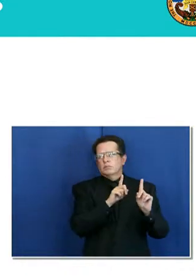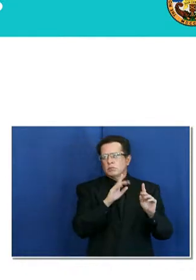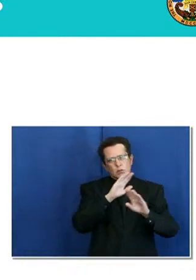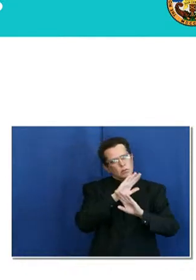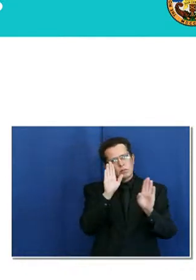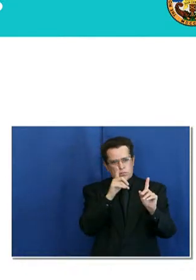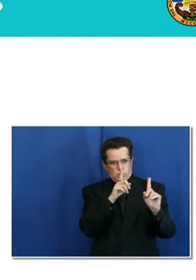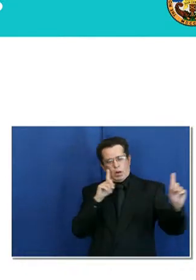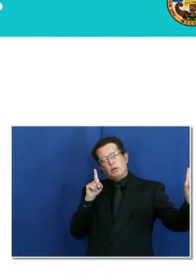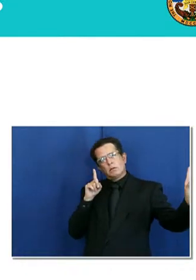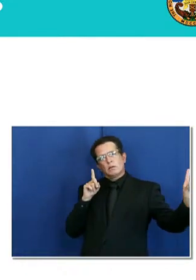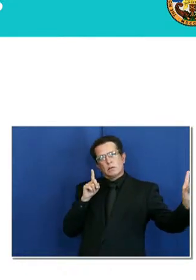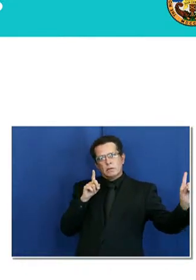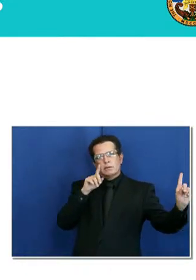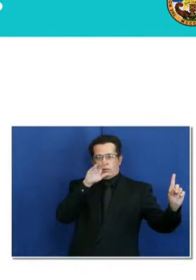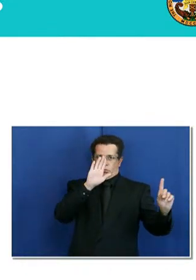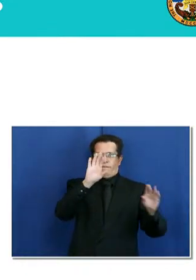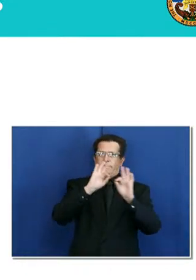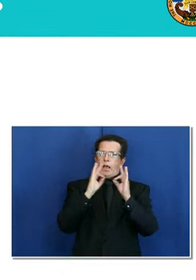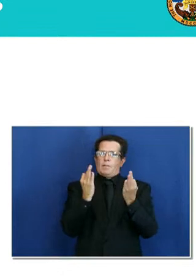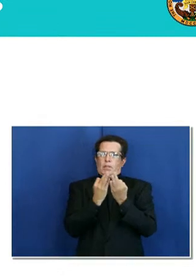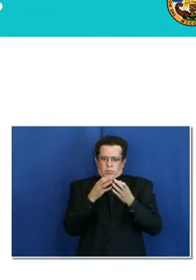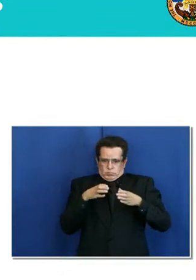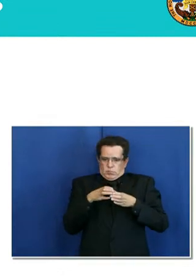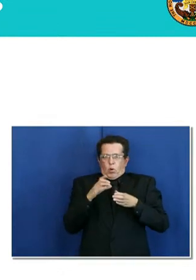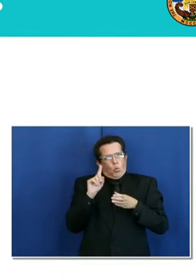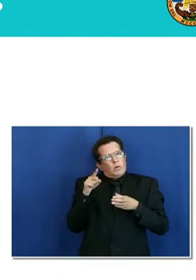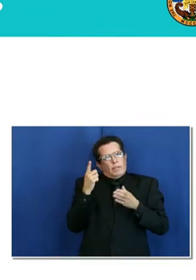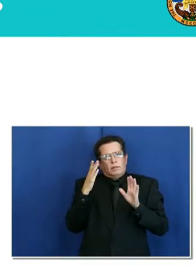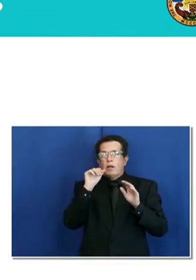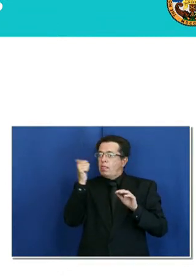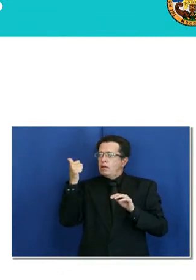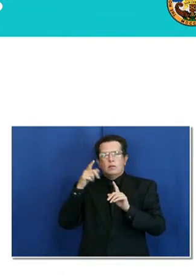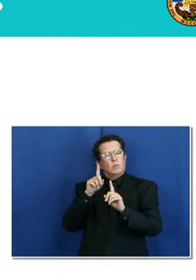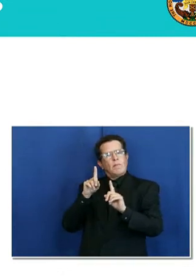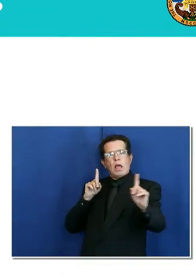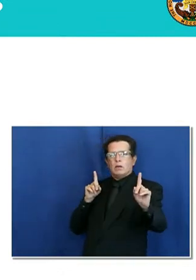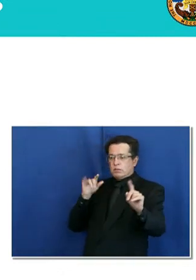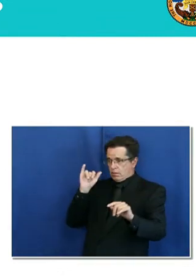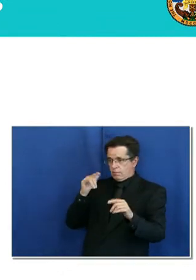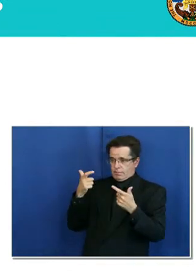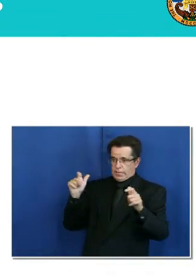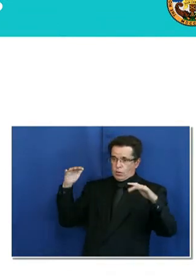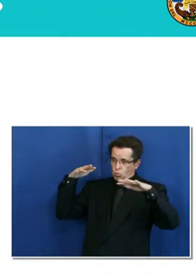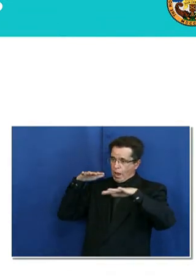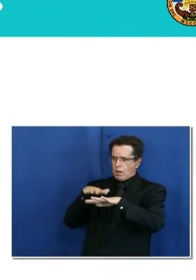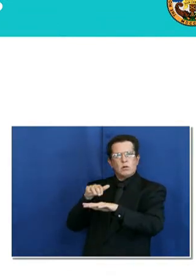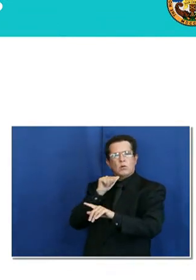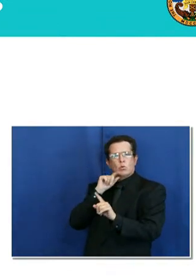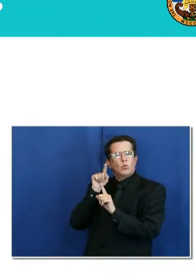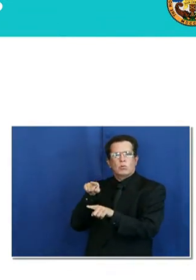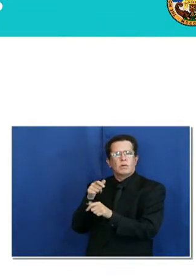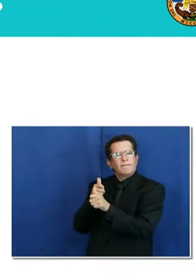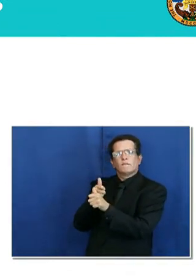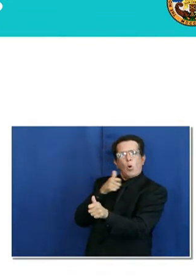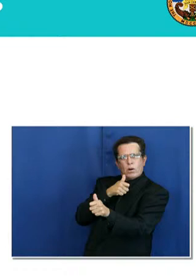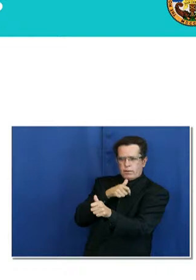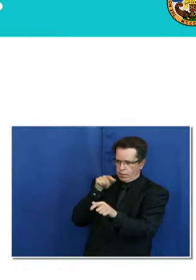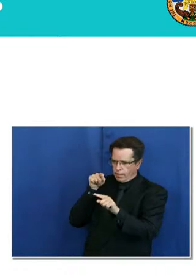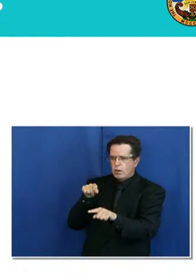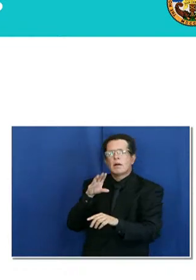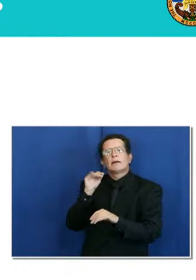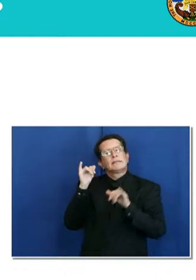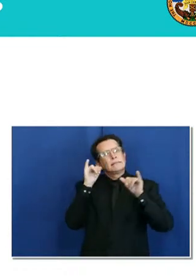these individuals are household members, wearing a facial covering, avoiding crowds, and staying home if you're